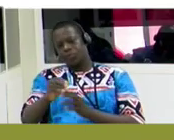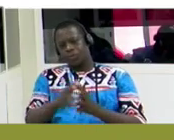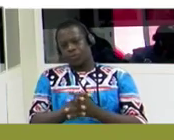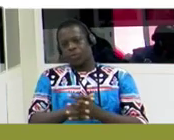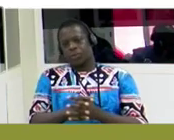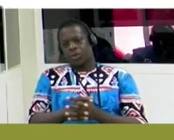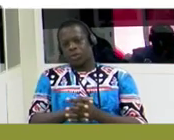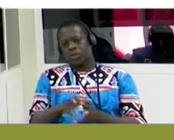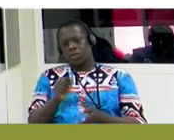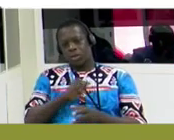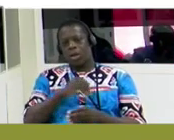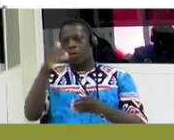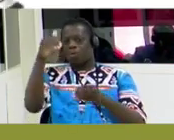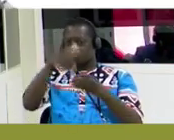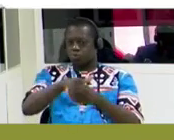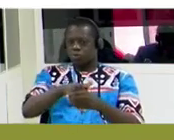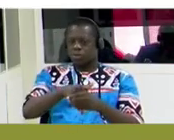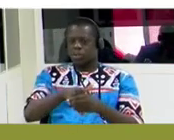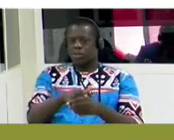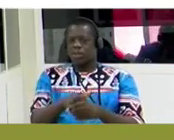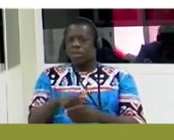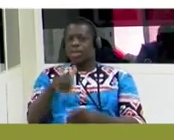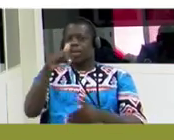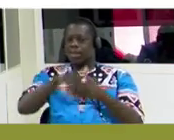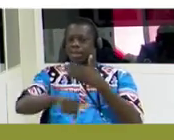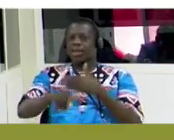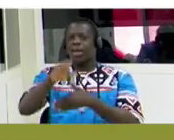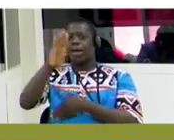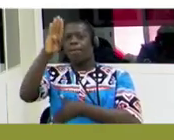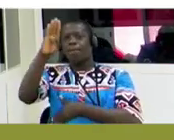I put it in Babukar's this thing,